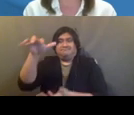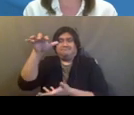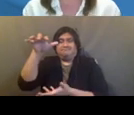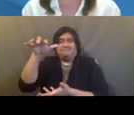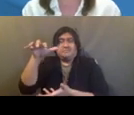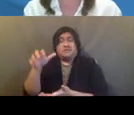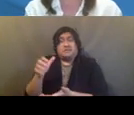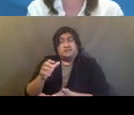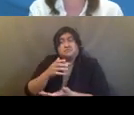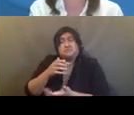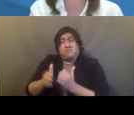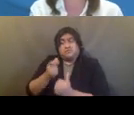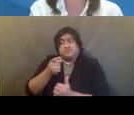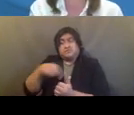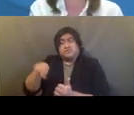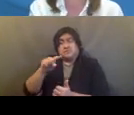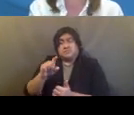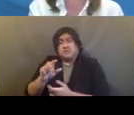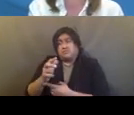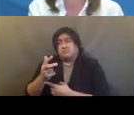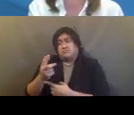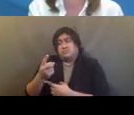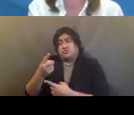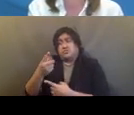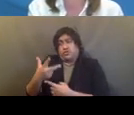non-binary. And